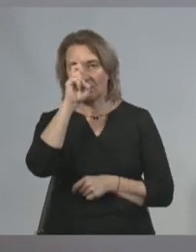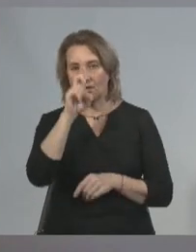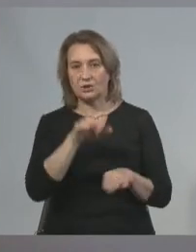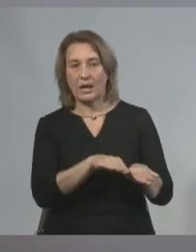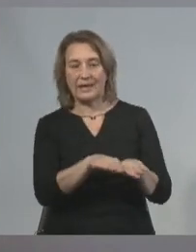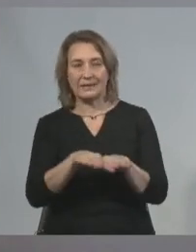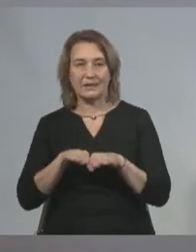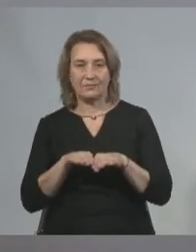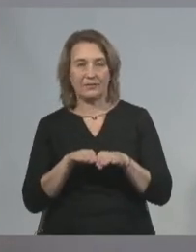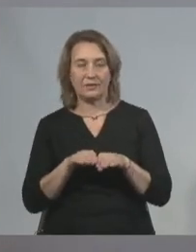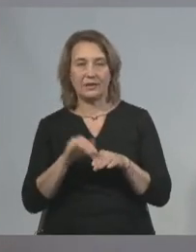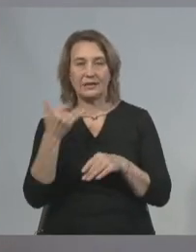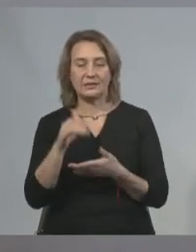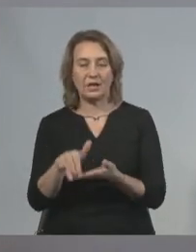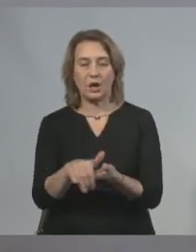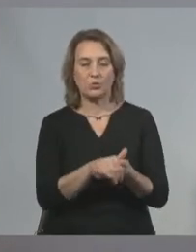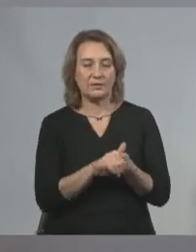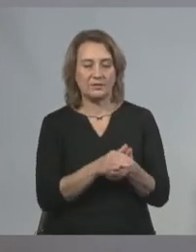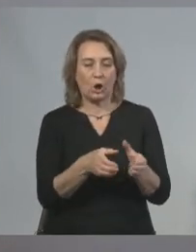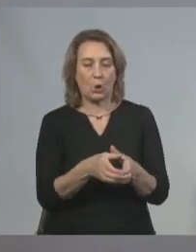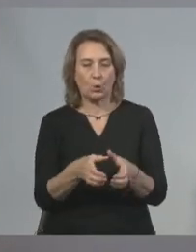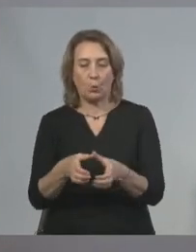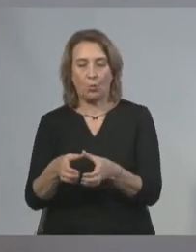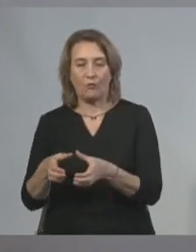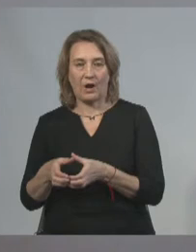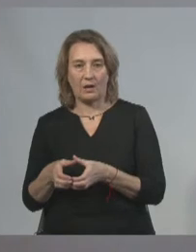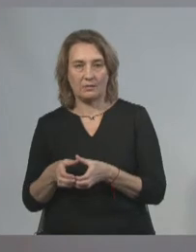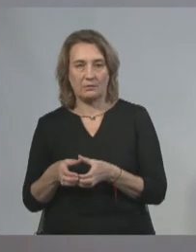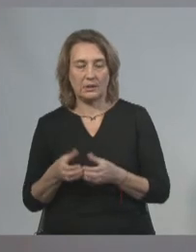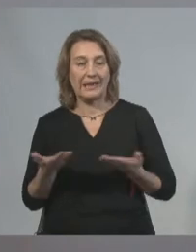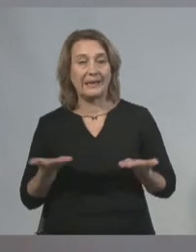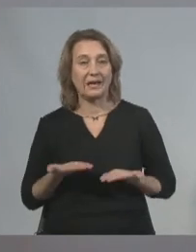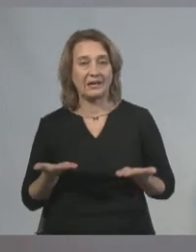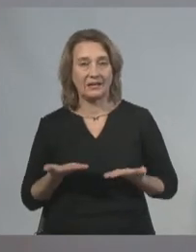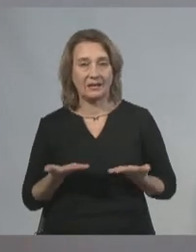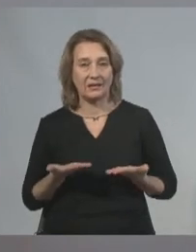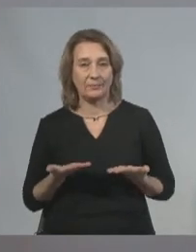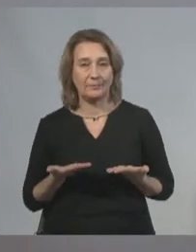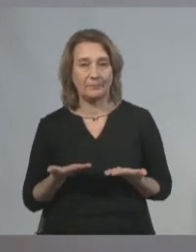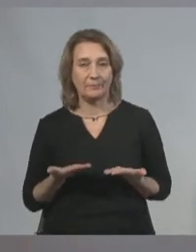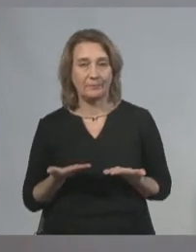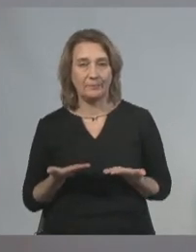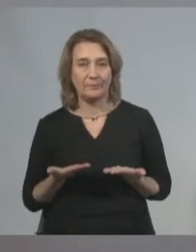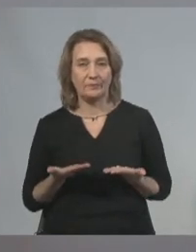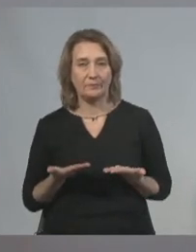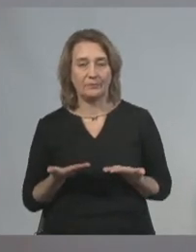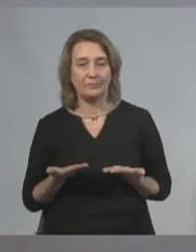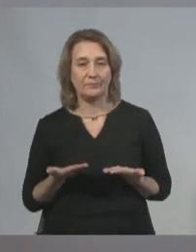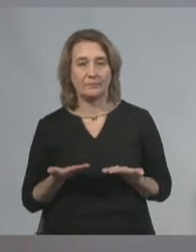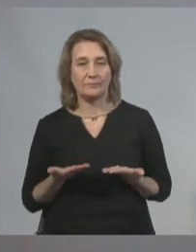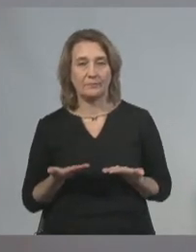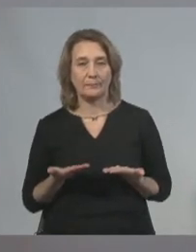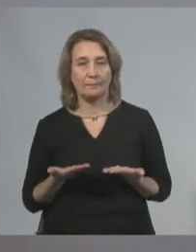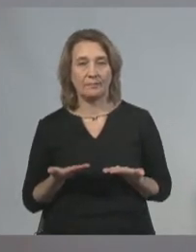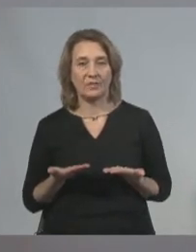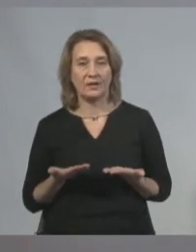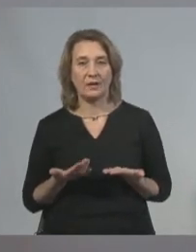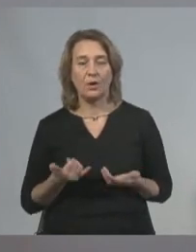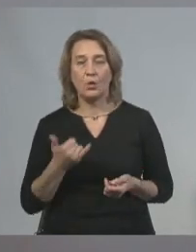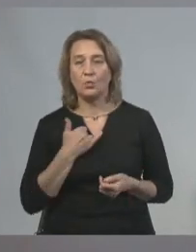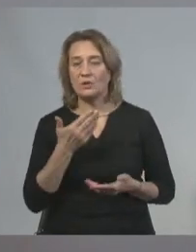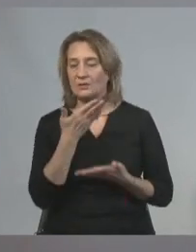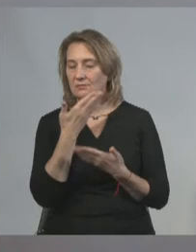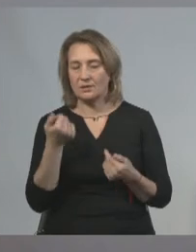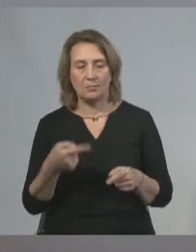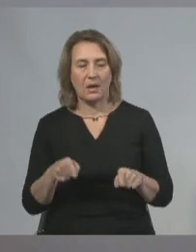way of uh interconnection of media on different levels but on the state level we don't have that unfortunately